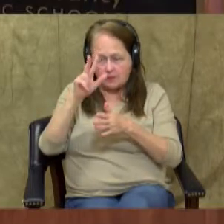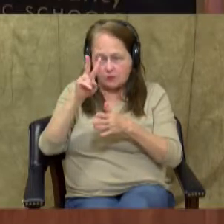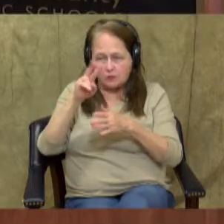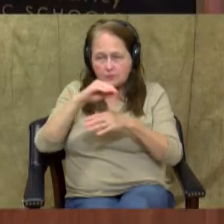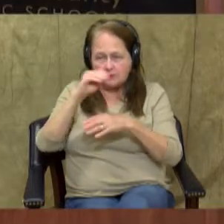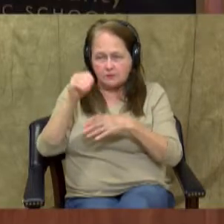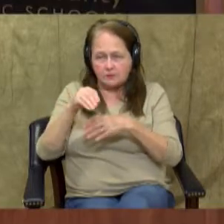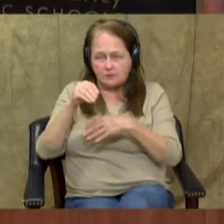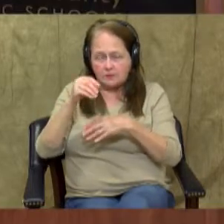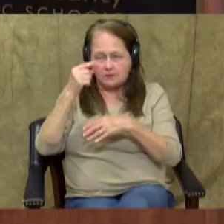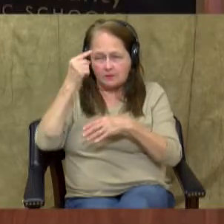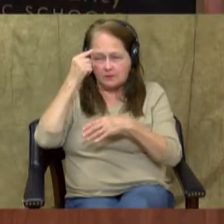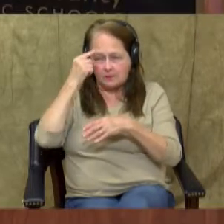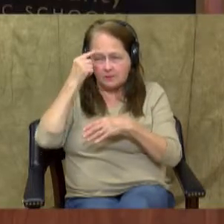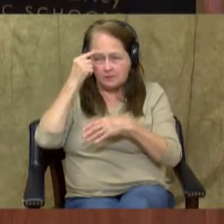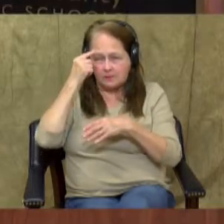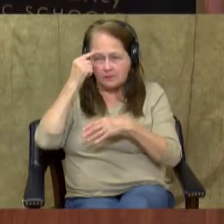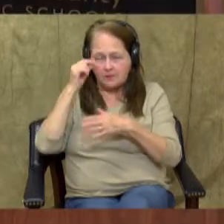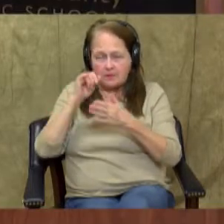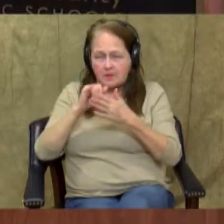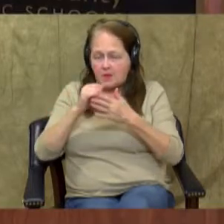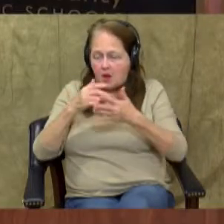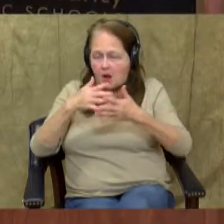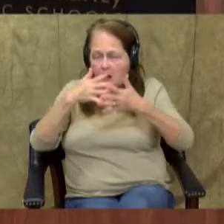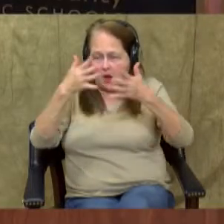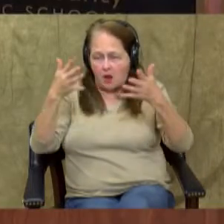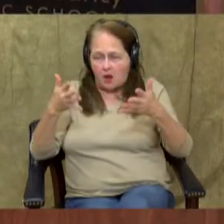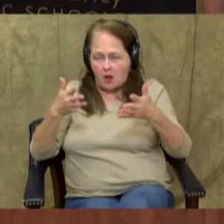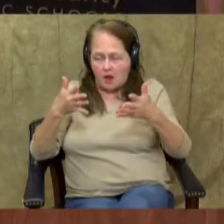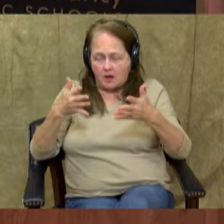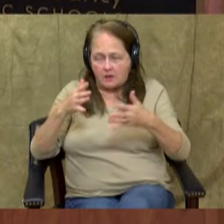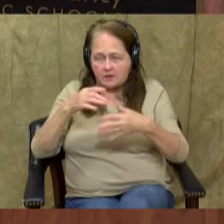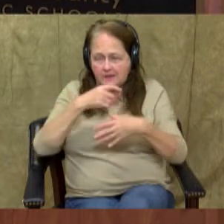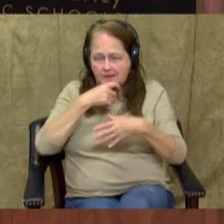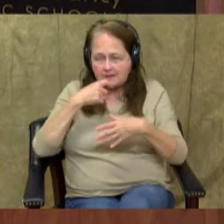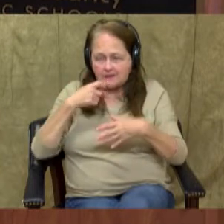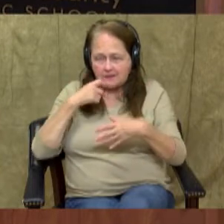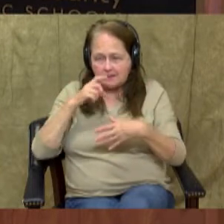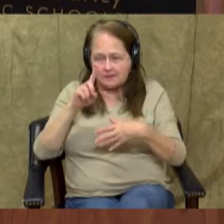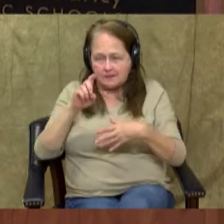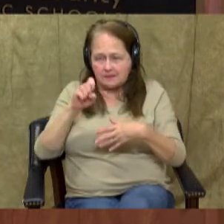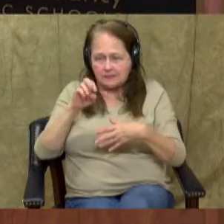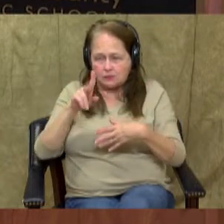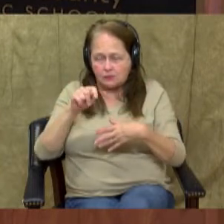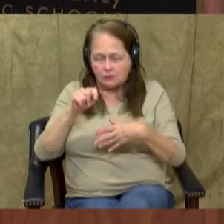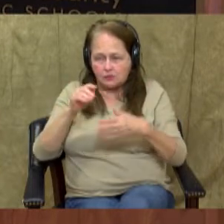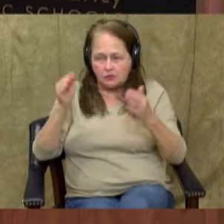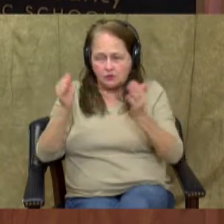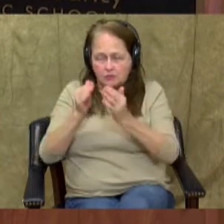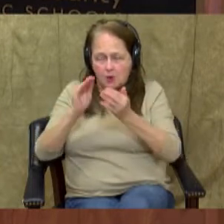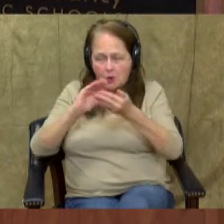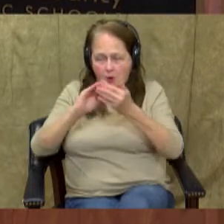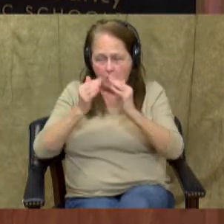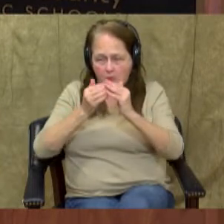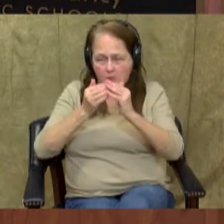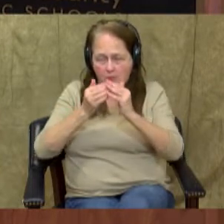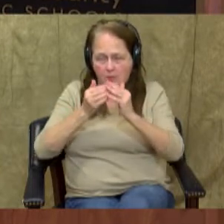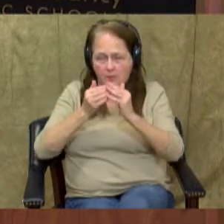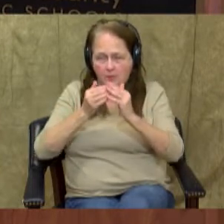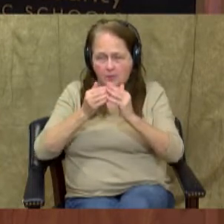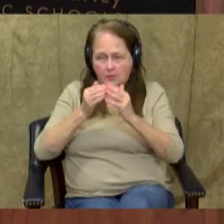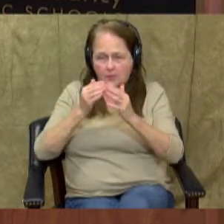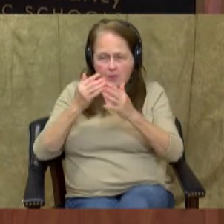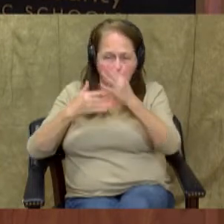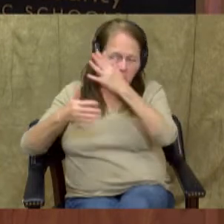of them said they think of vast deserts. 29% said small villages. 23% thought about